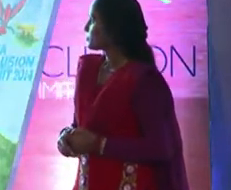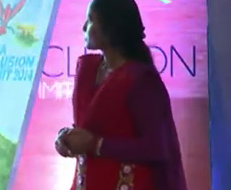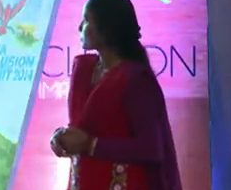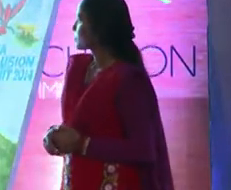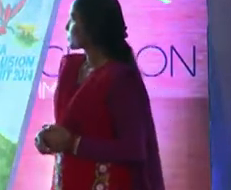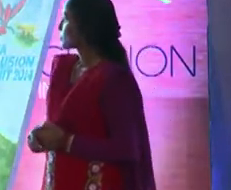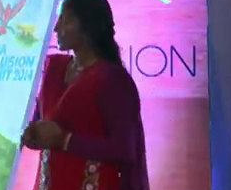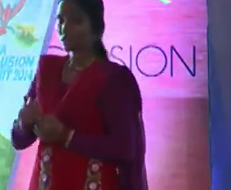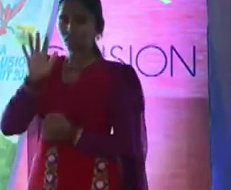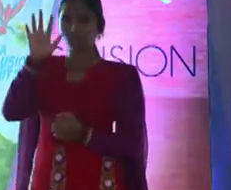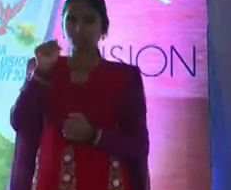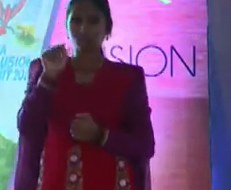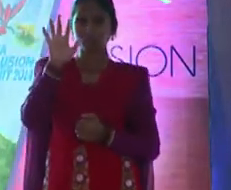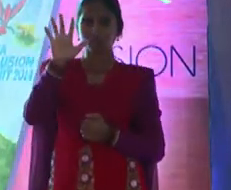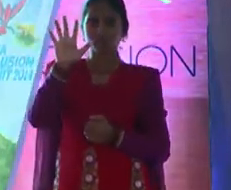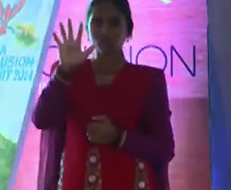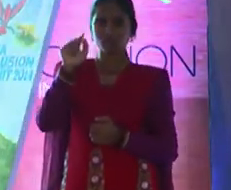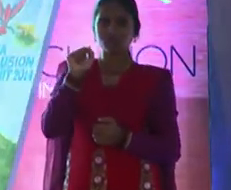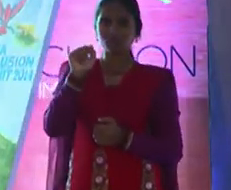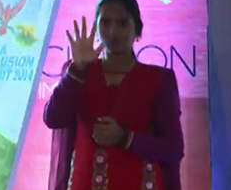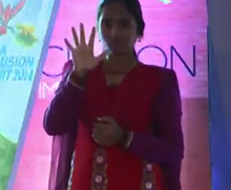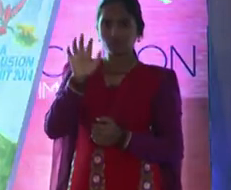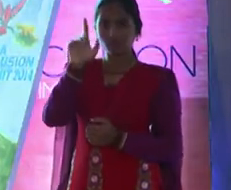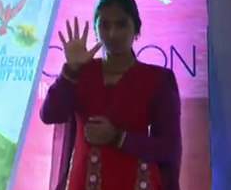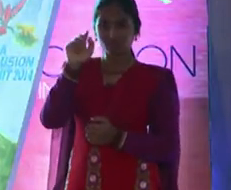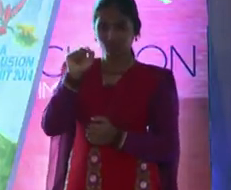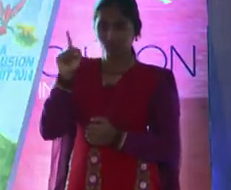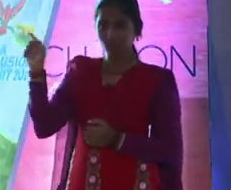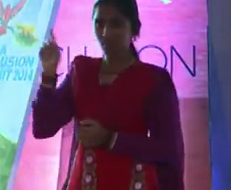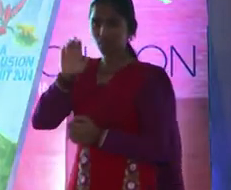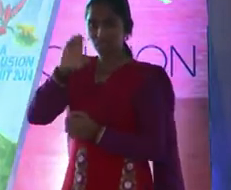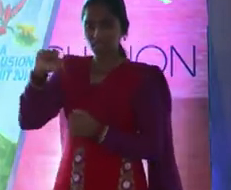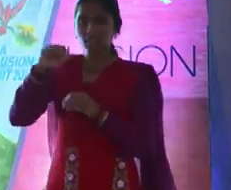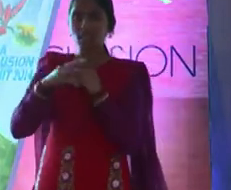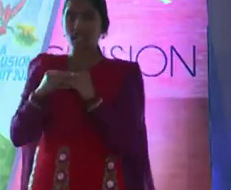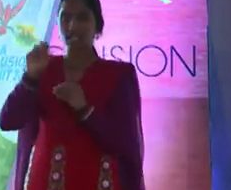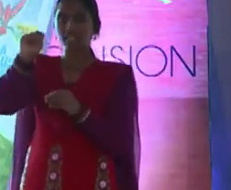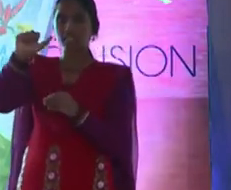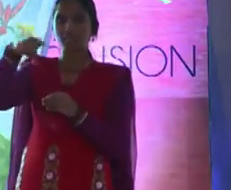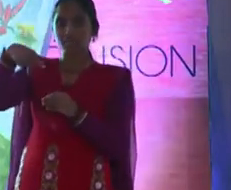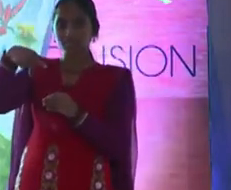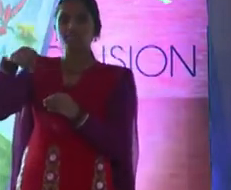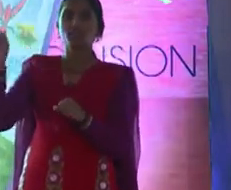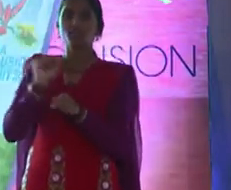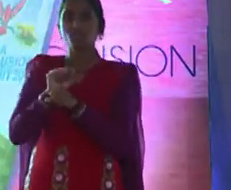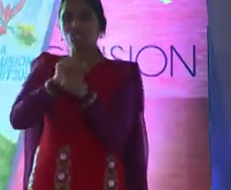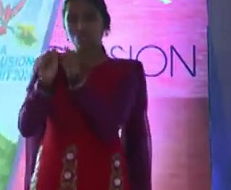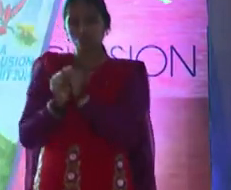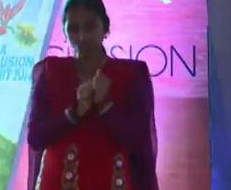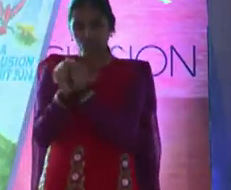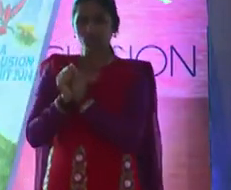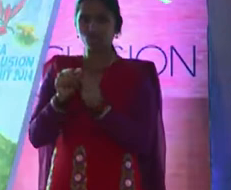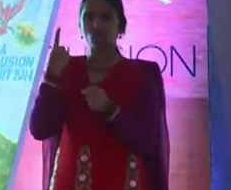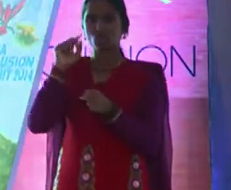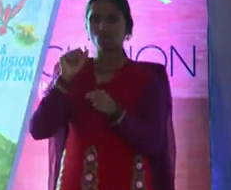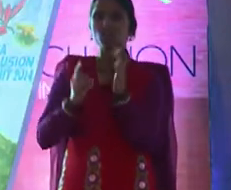Employment is a huge area where I am very happy that Enable India and SAP are working together. Employment is one area where a lot of